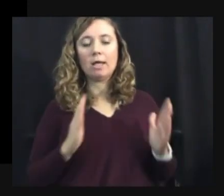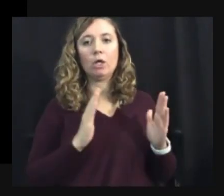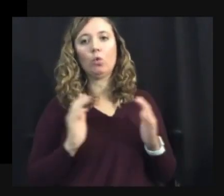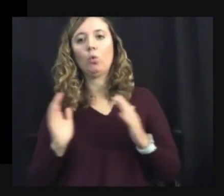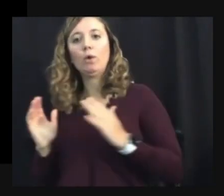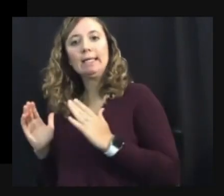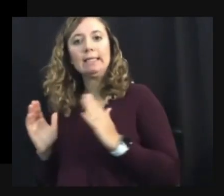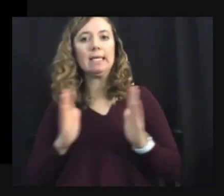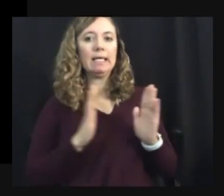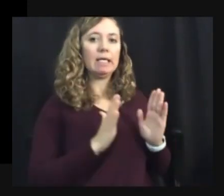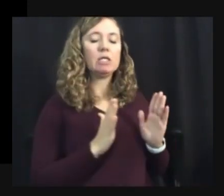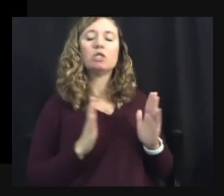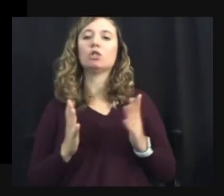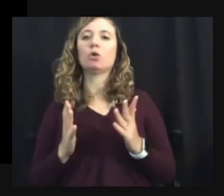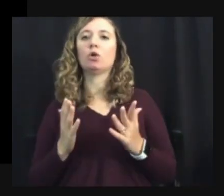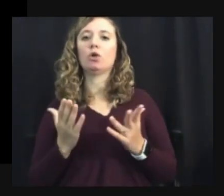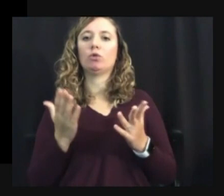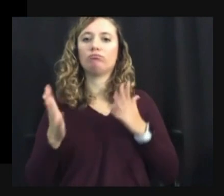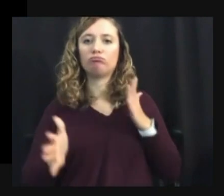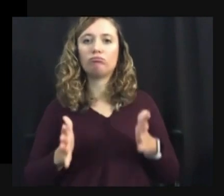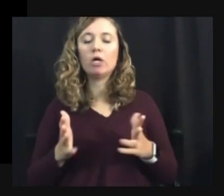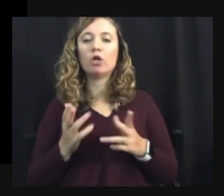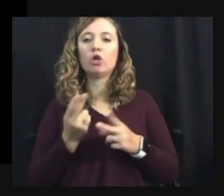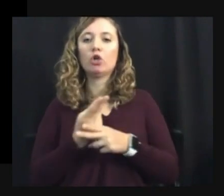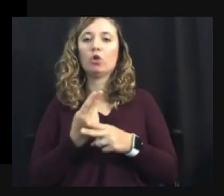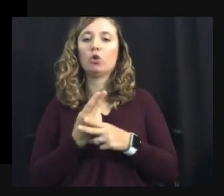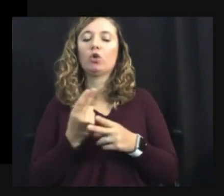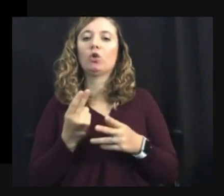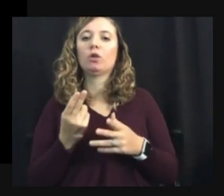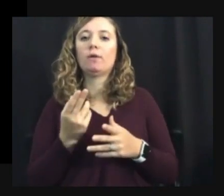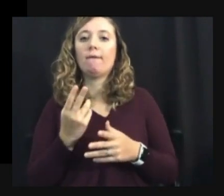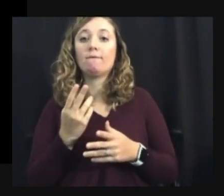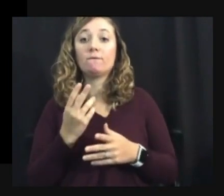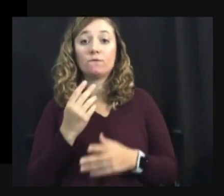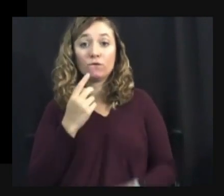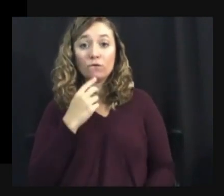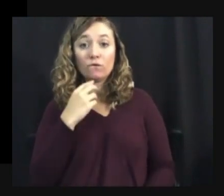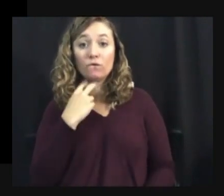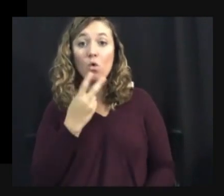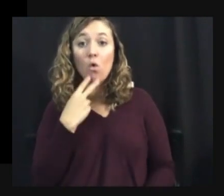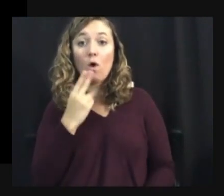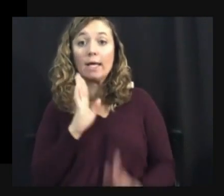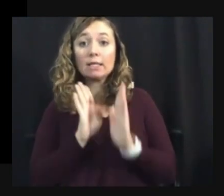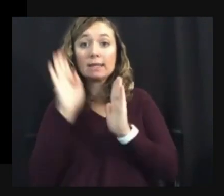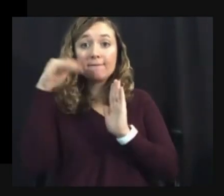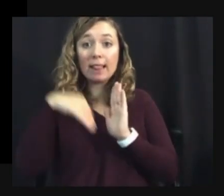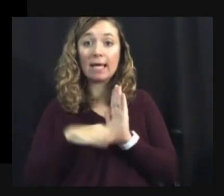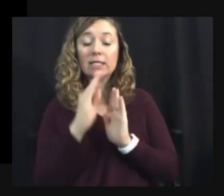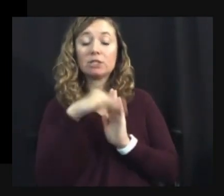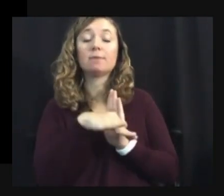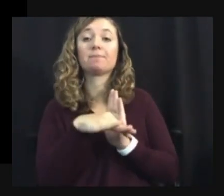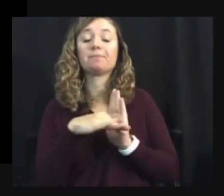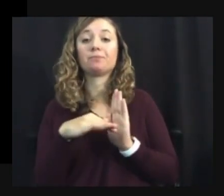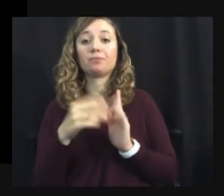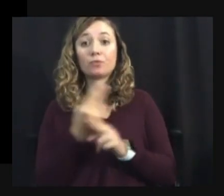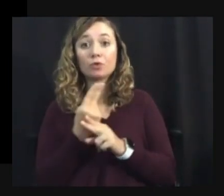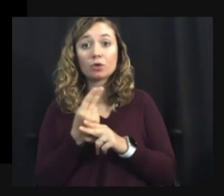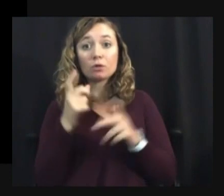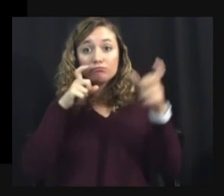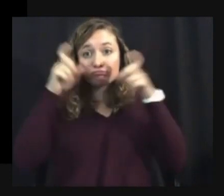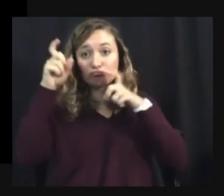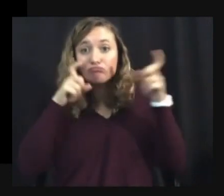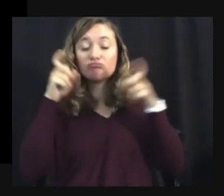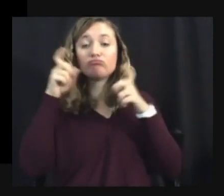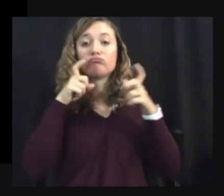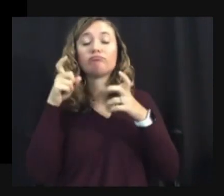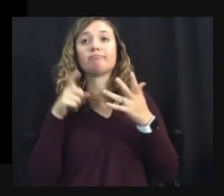orientation. We also use voice inflections. We also use facial expressions. We